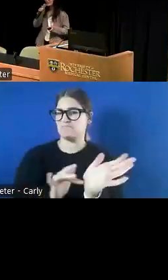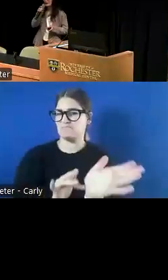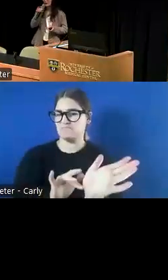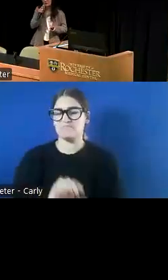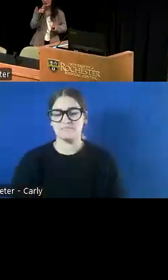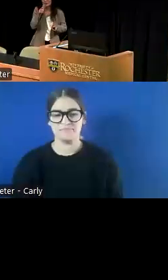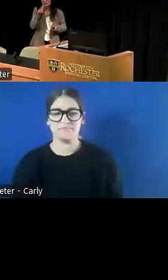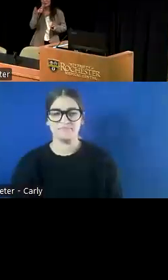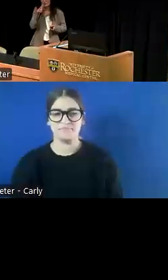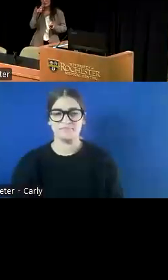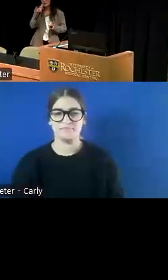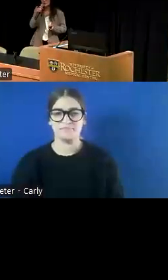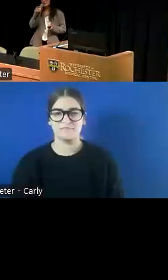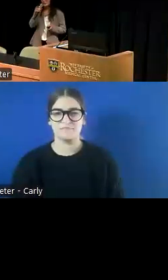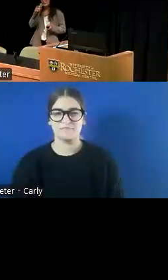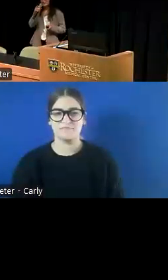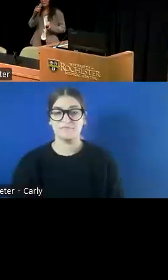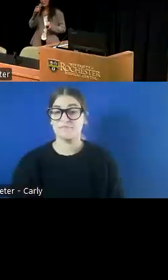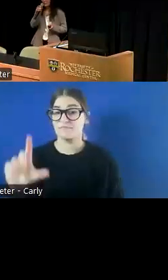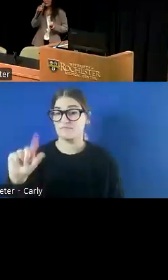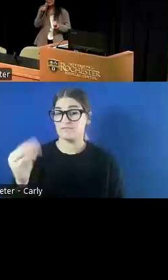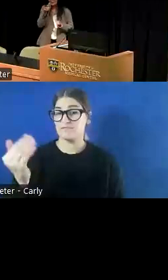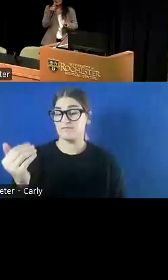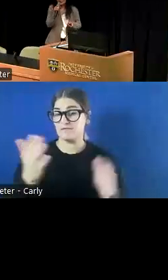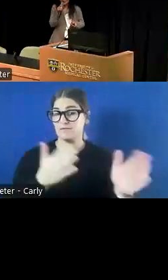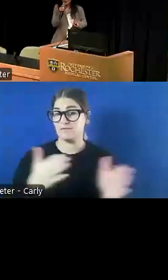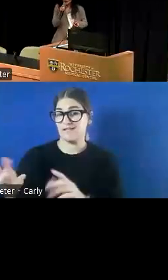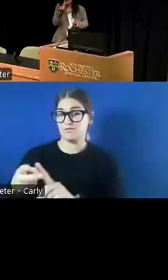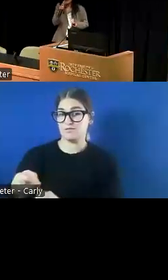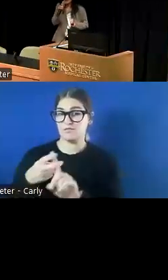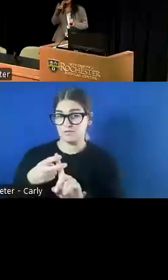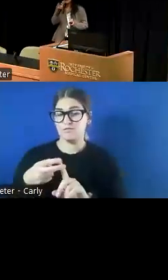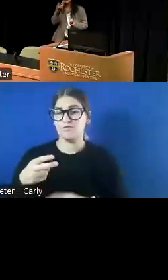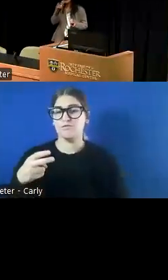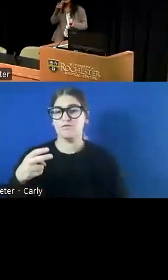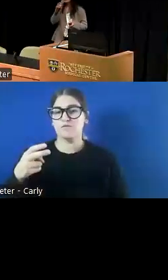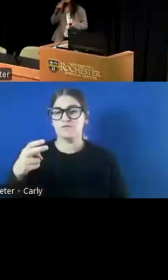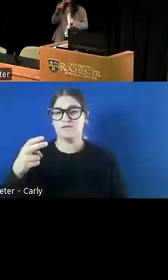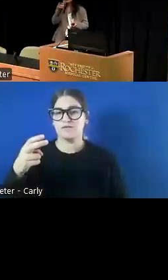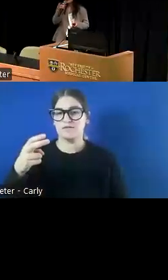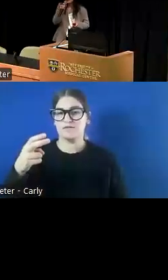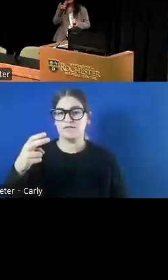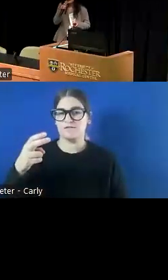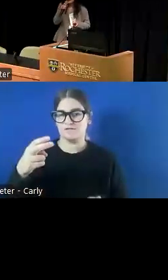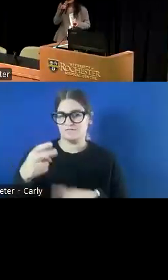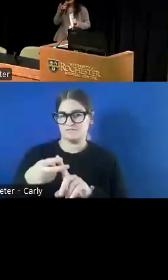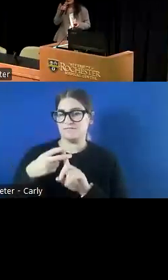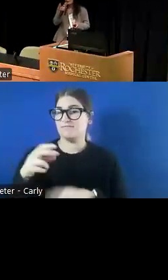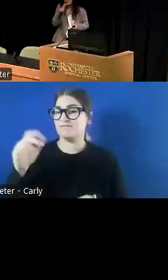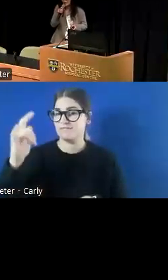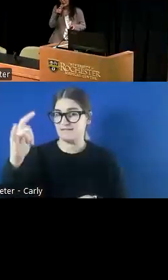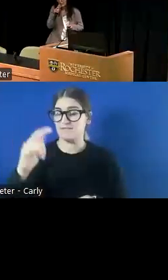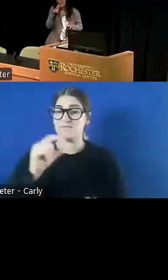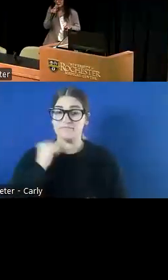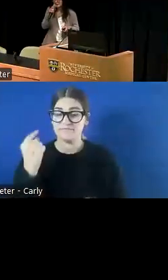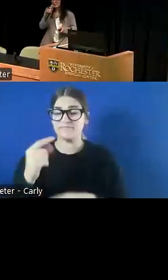2015, we were planning to recruit our Air Force chaplains in April, and we're also in communication with